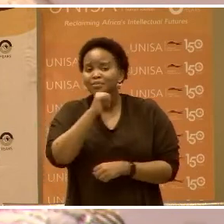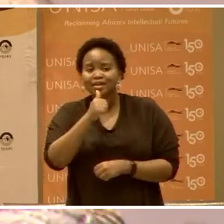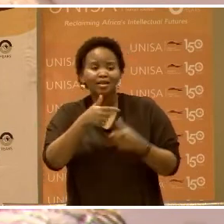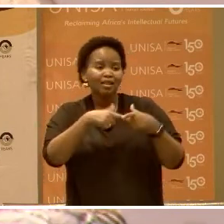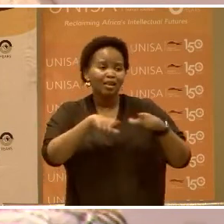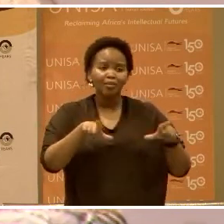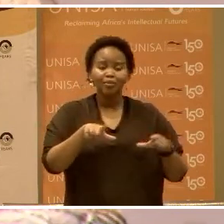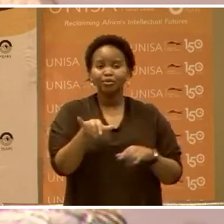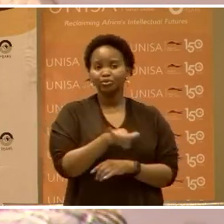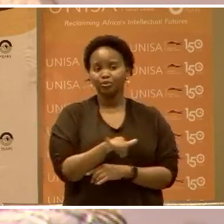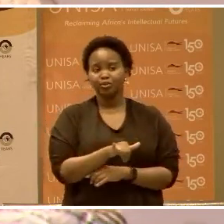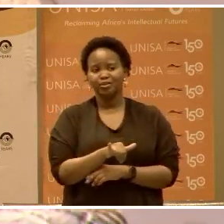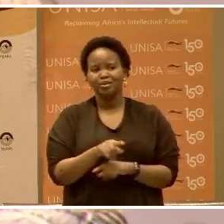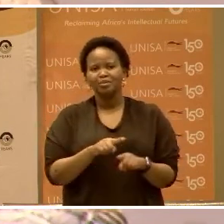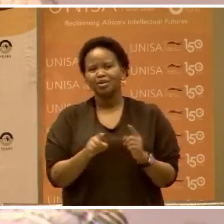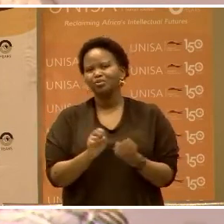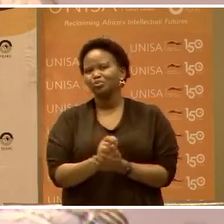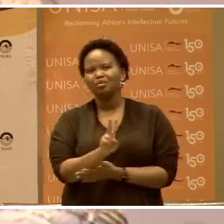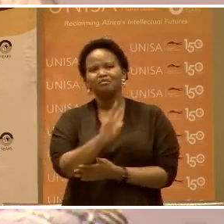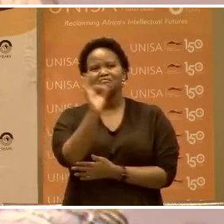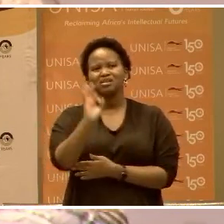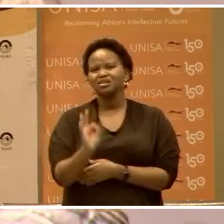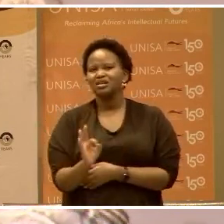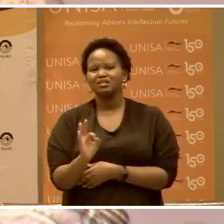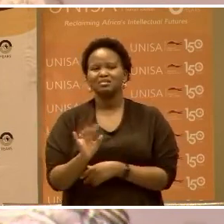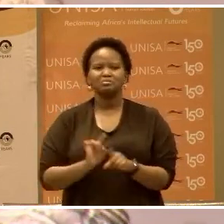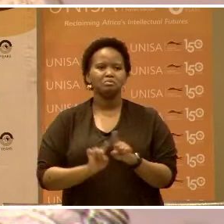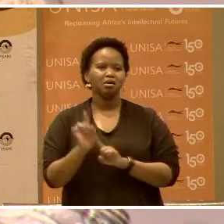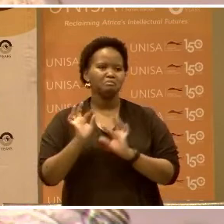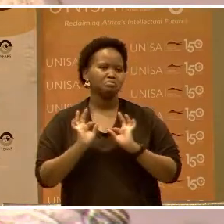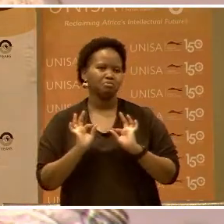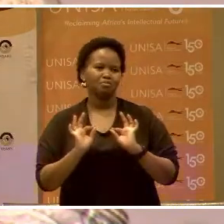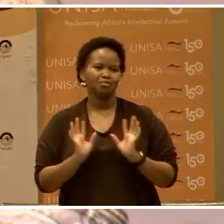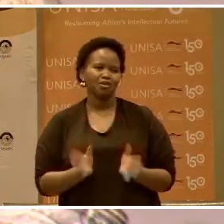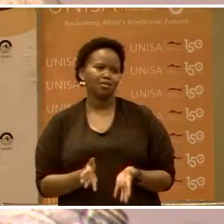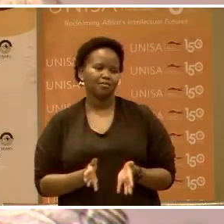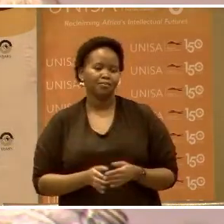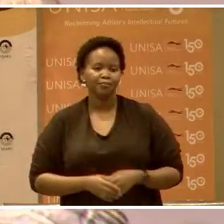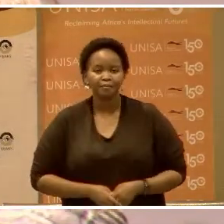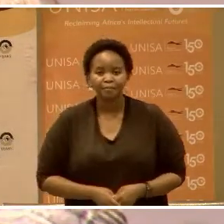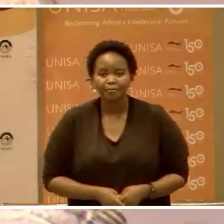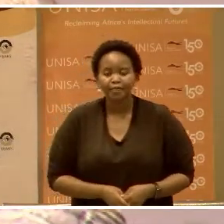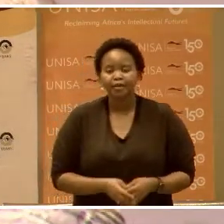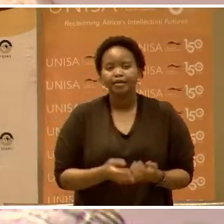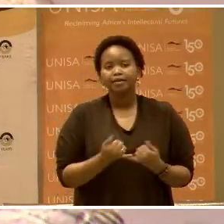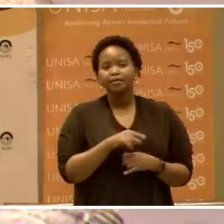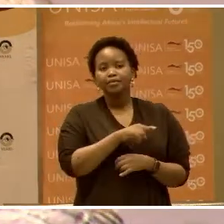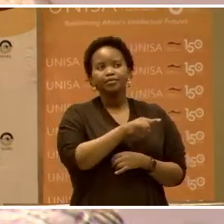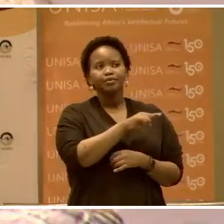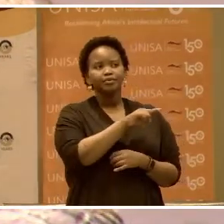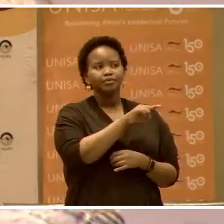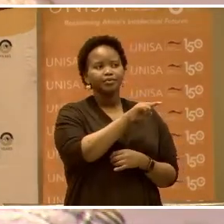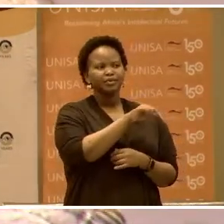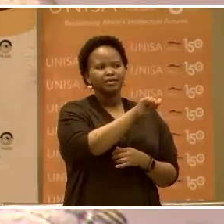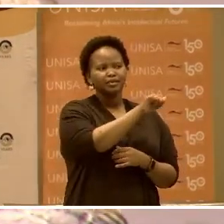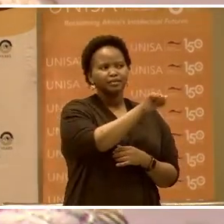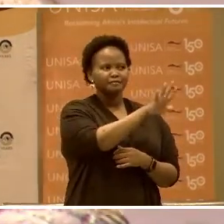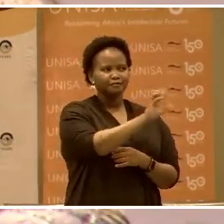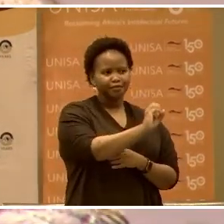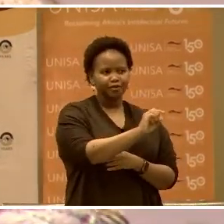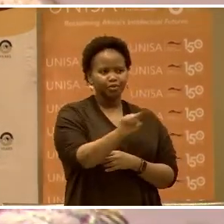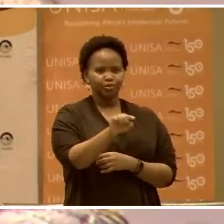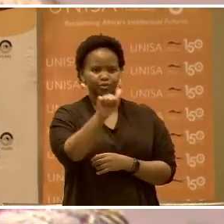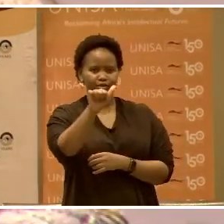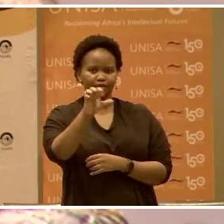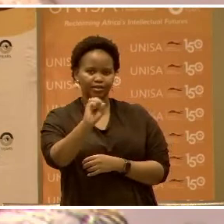them are actually able to do that. The result is that between 50 and 60% of our first-year students